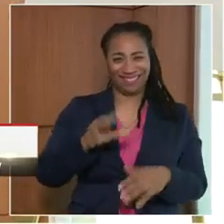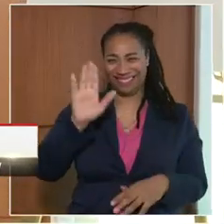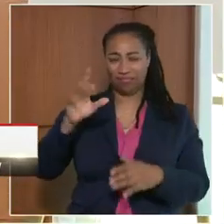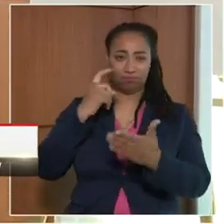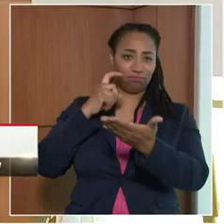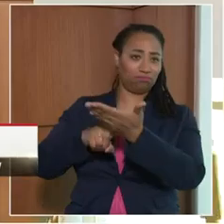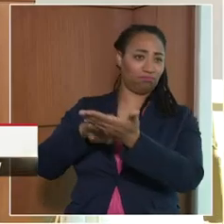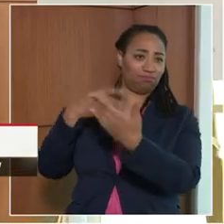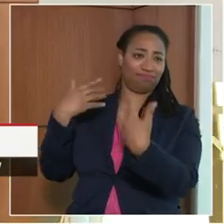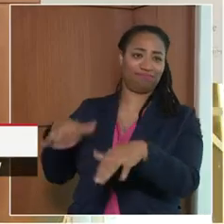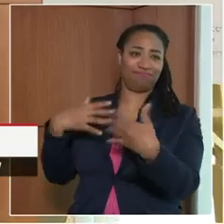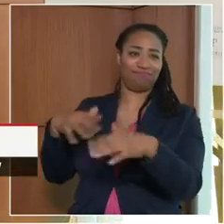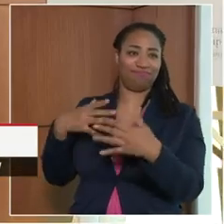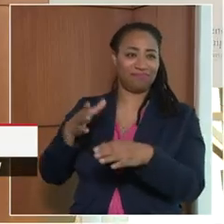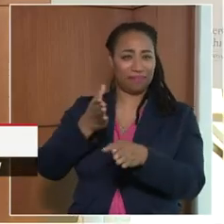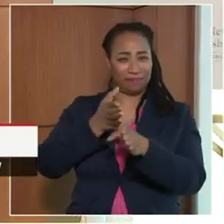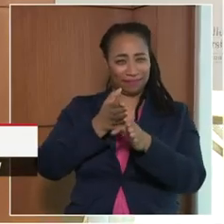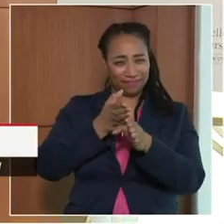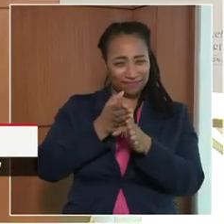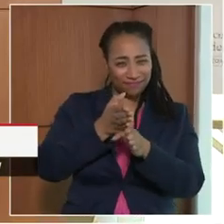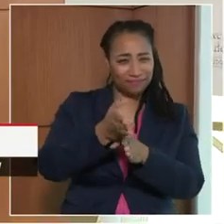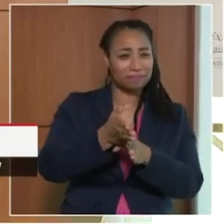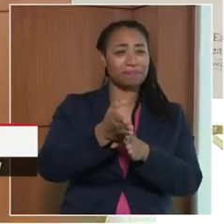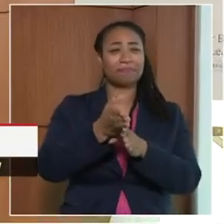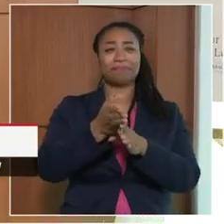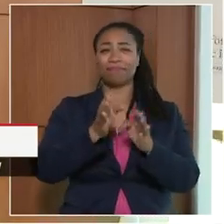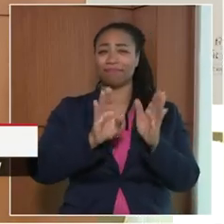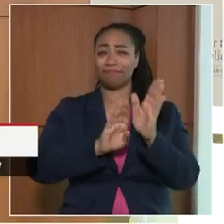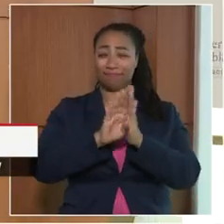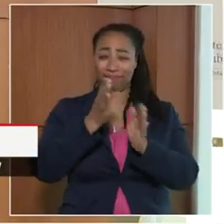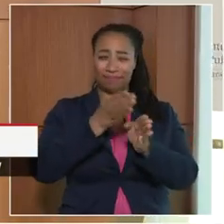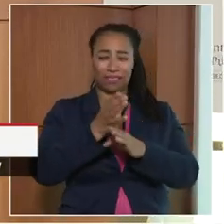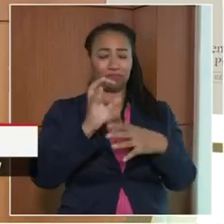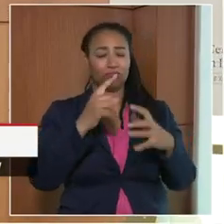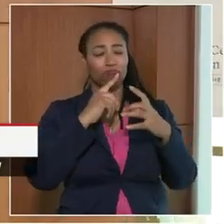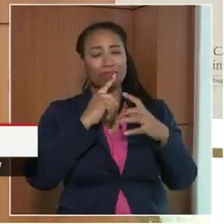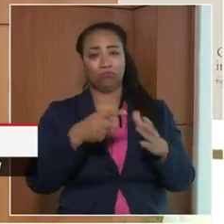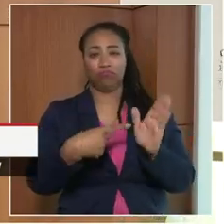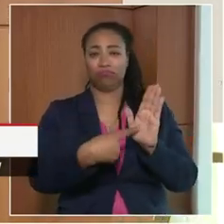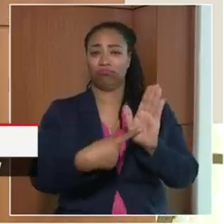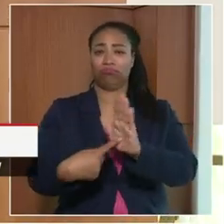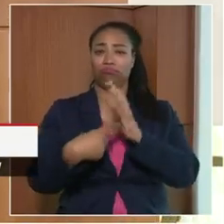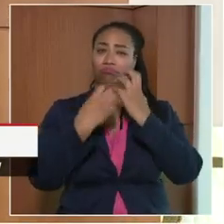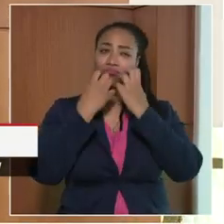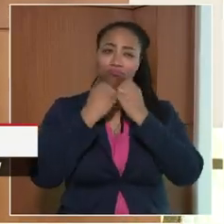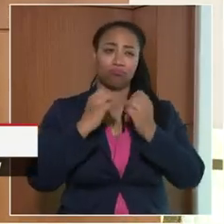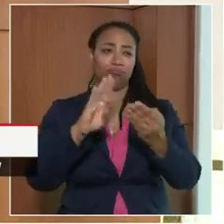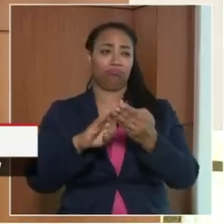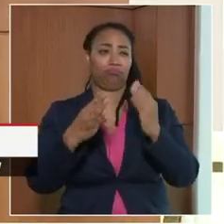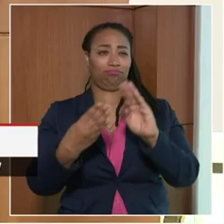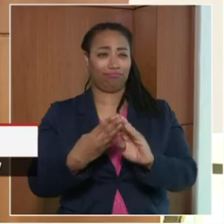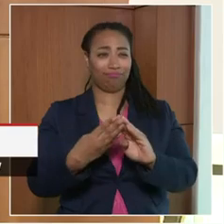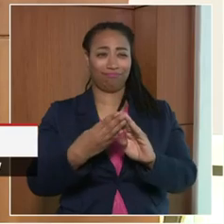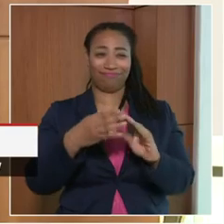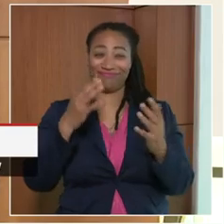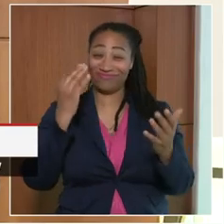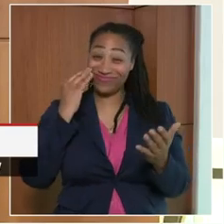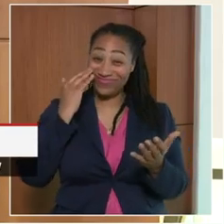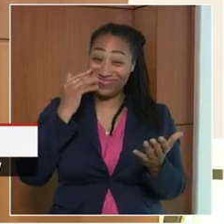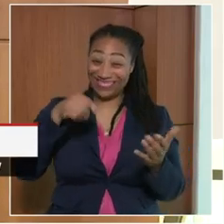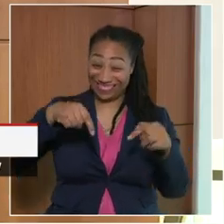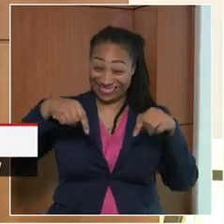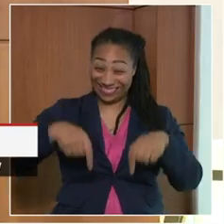development professionals play in our community. Declaring February as Youth Professionals Month is not just a proclamation, it's